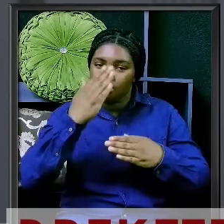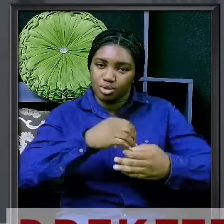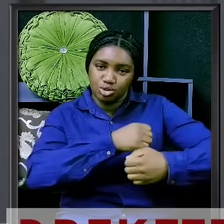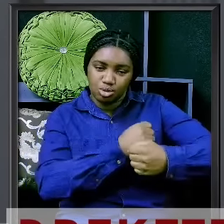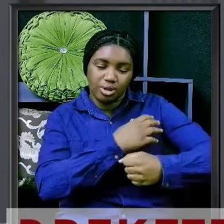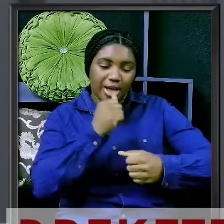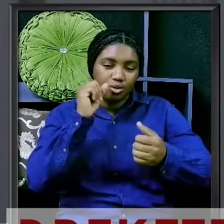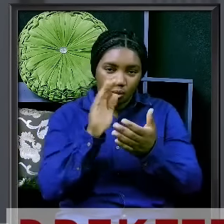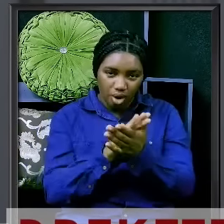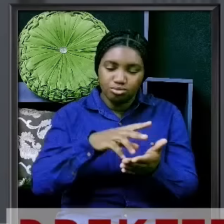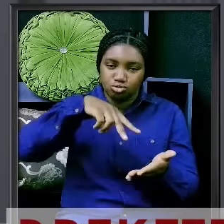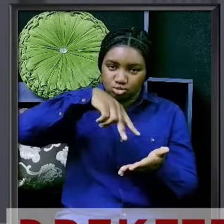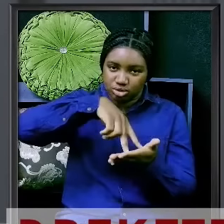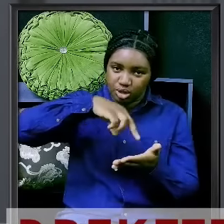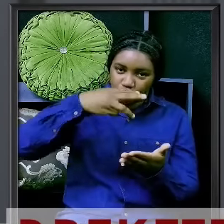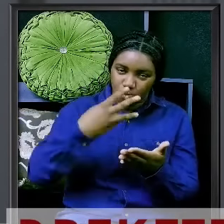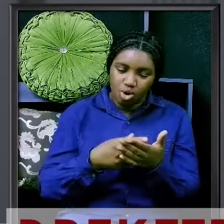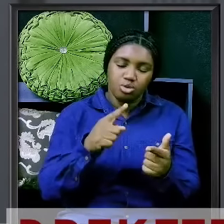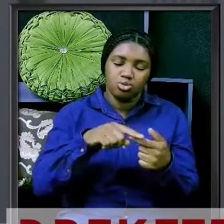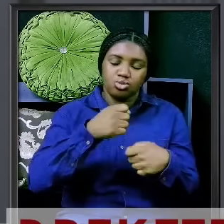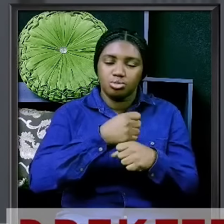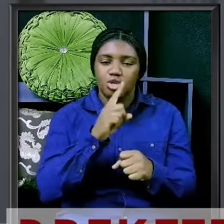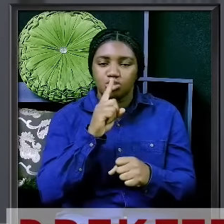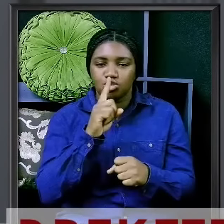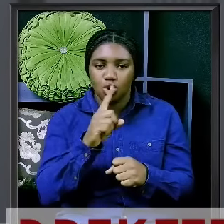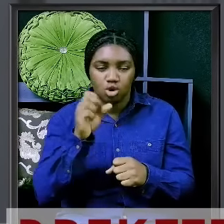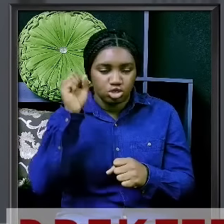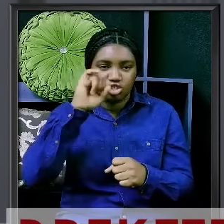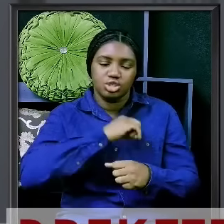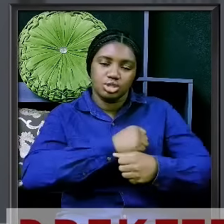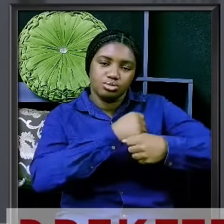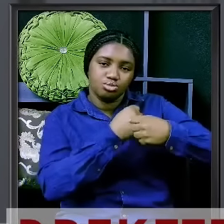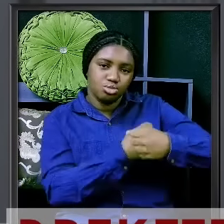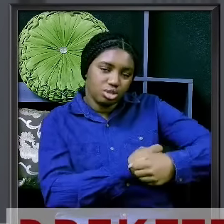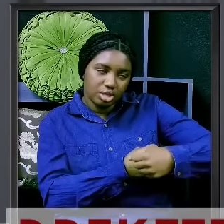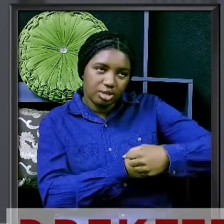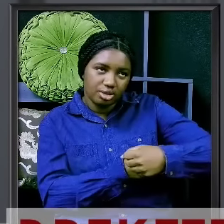will stand kidigba to ensure that she's protected. Thank you.